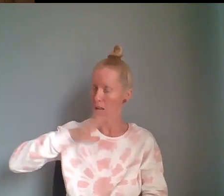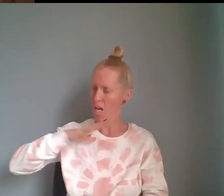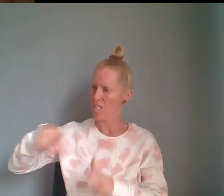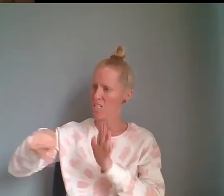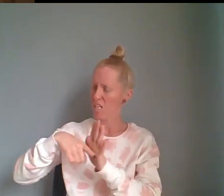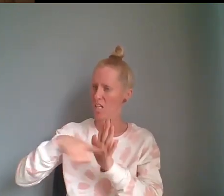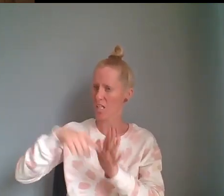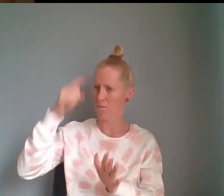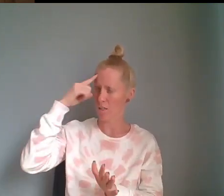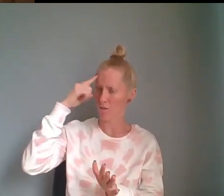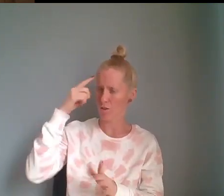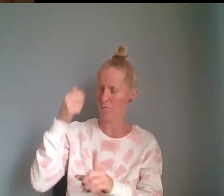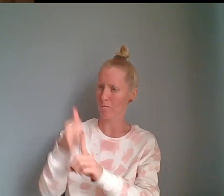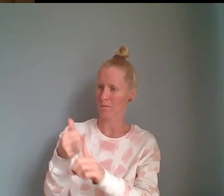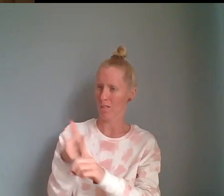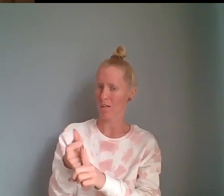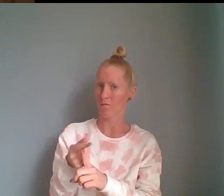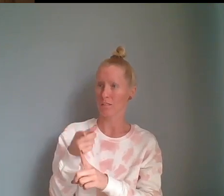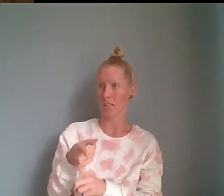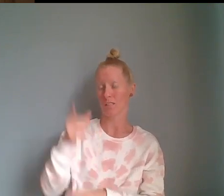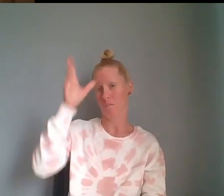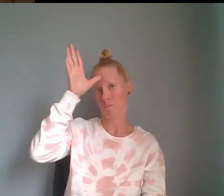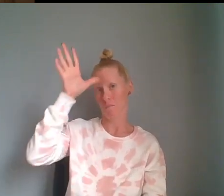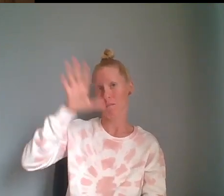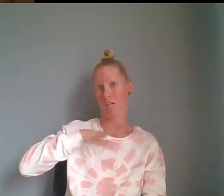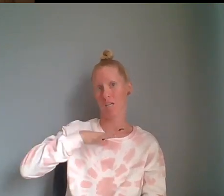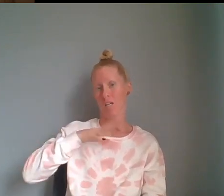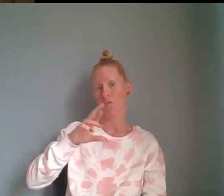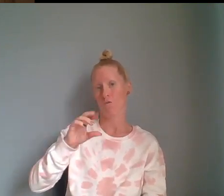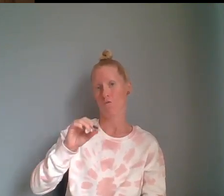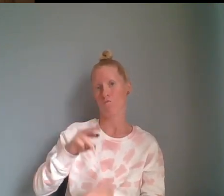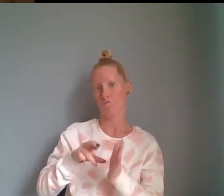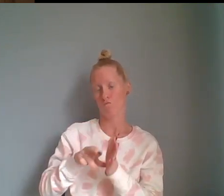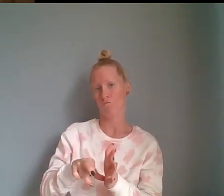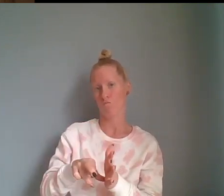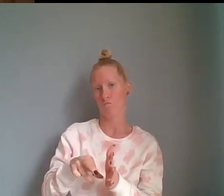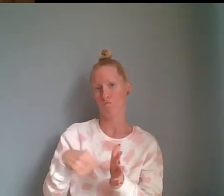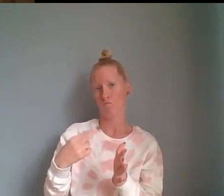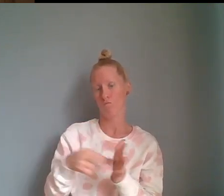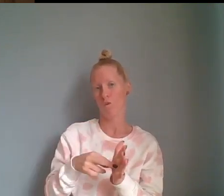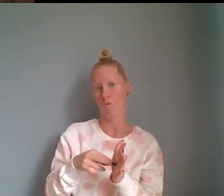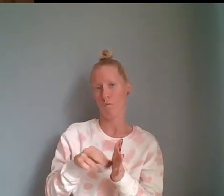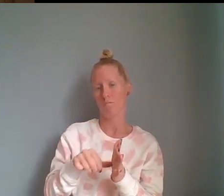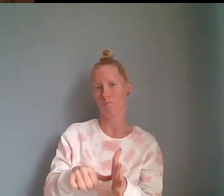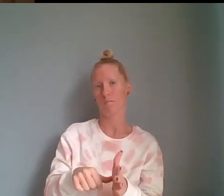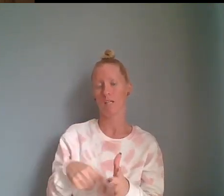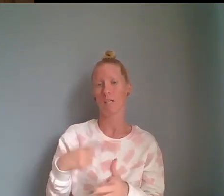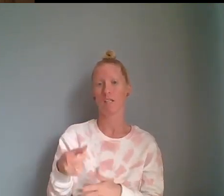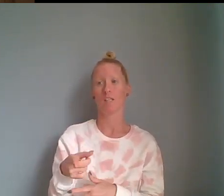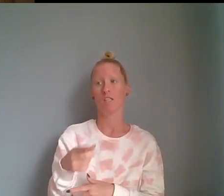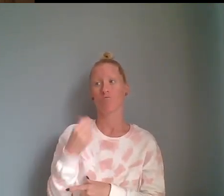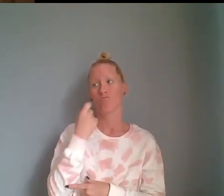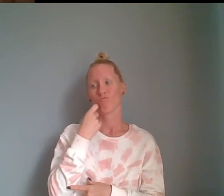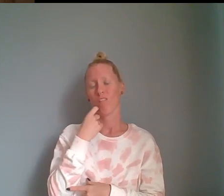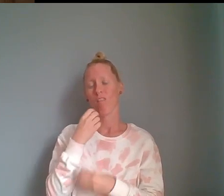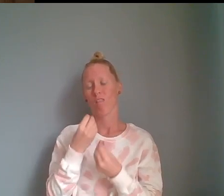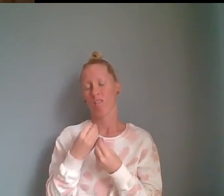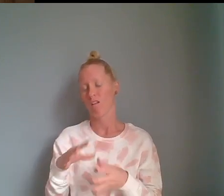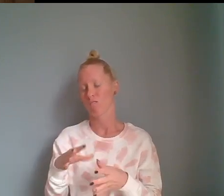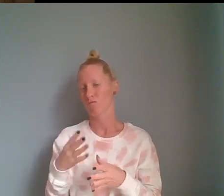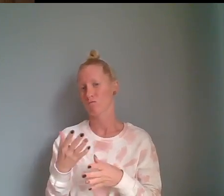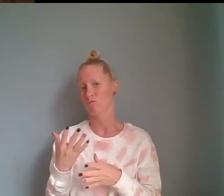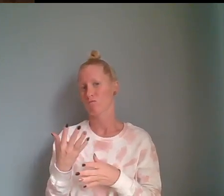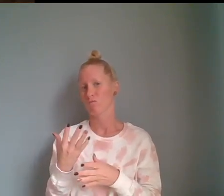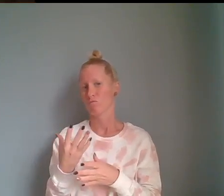negative cognitions about himself. This is a guy in the role play who's recently lost his job and is really depressed over his